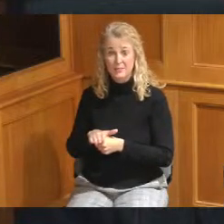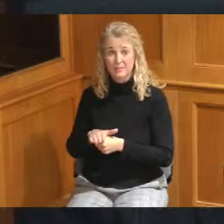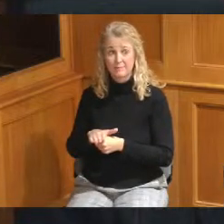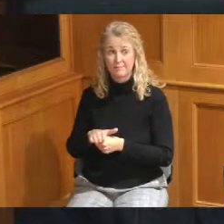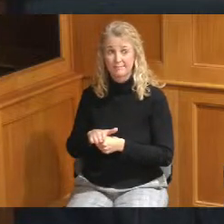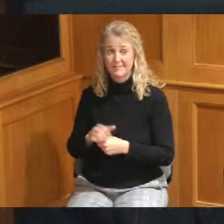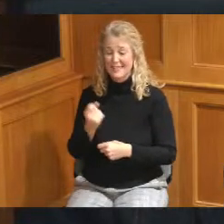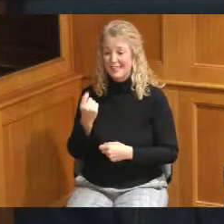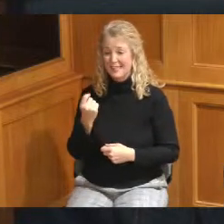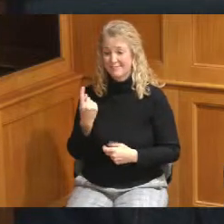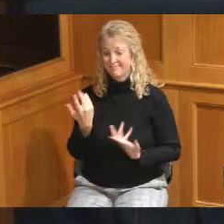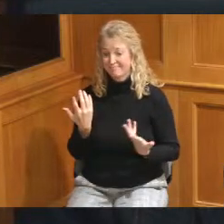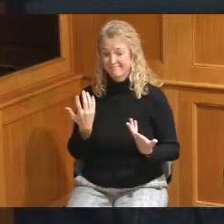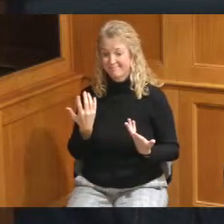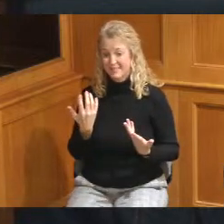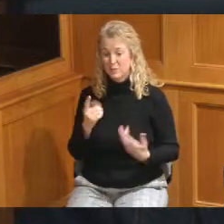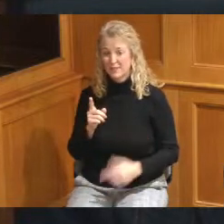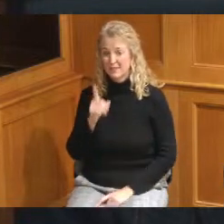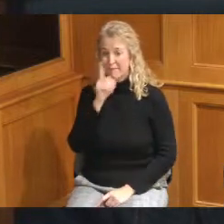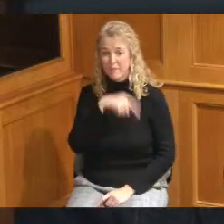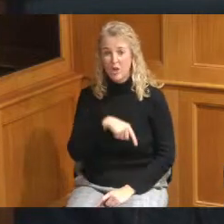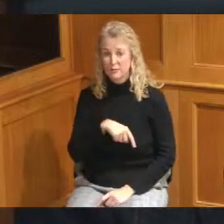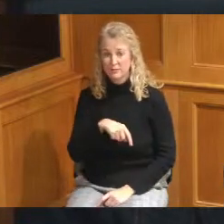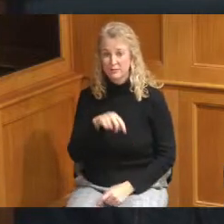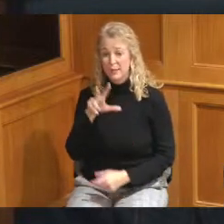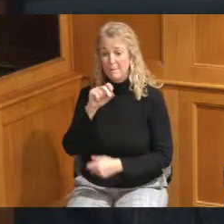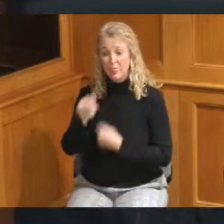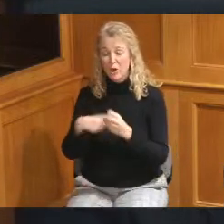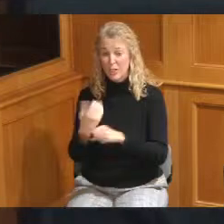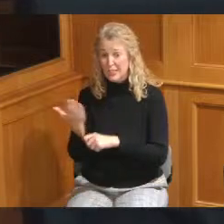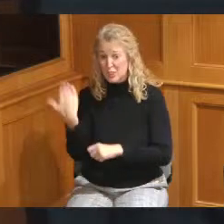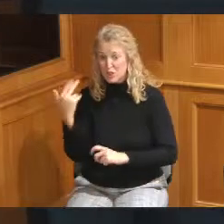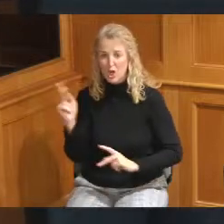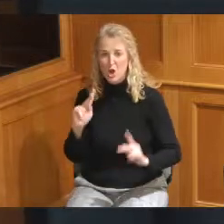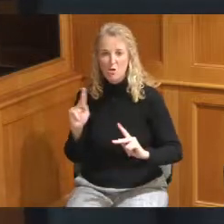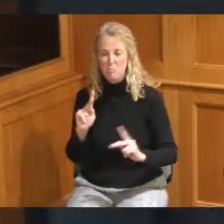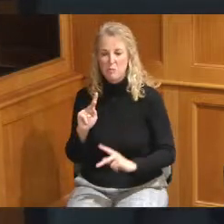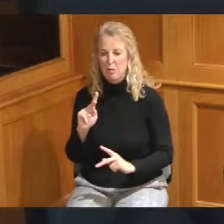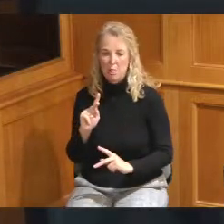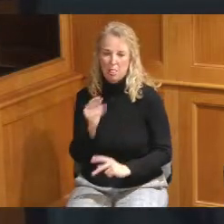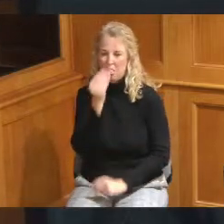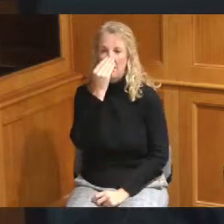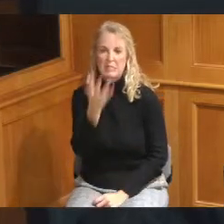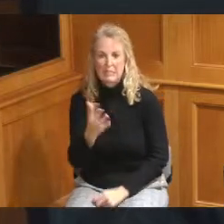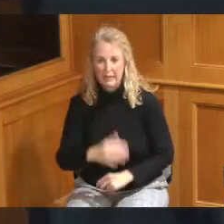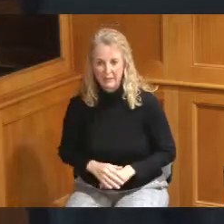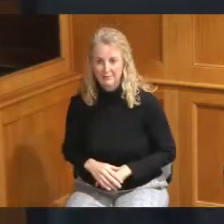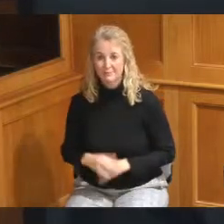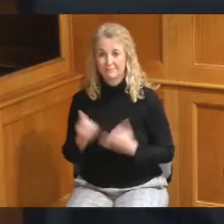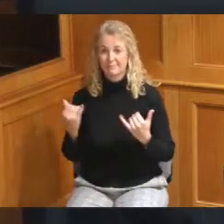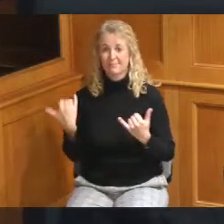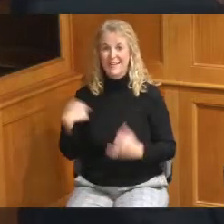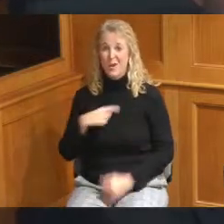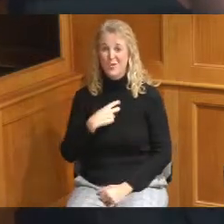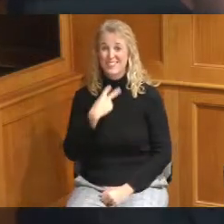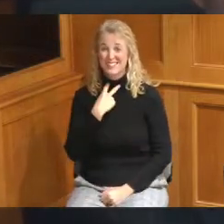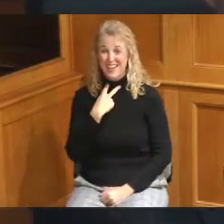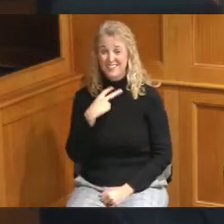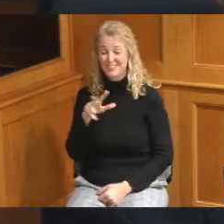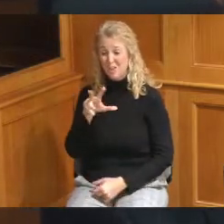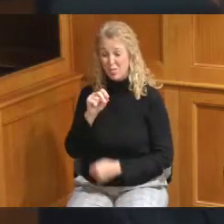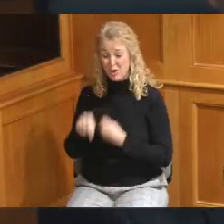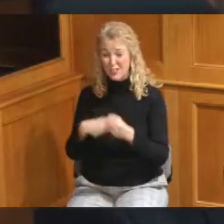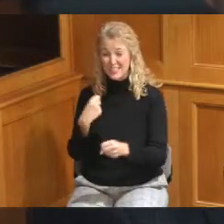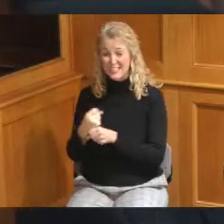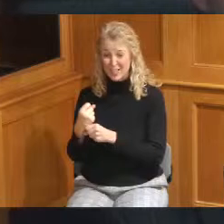not be kept. 30 years ago, nobody worried about whether or not that promise was going to be kept. But here we are, 30 years